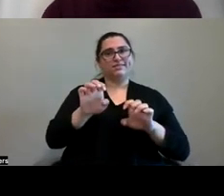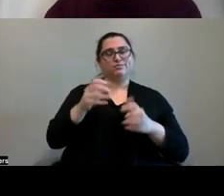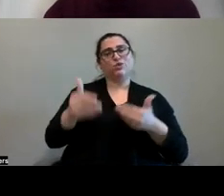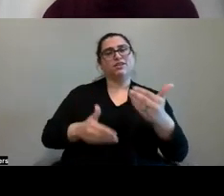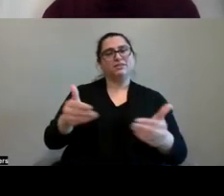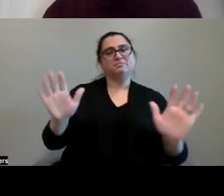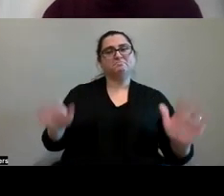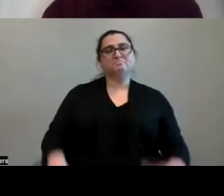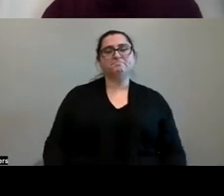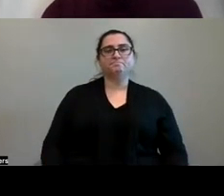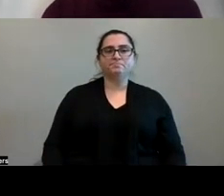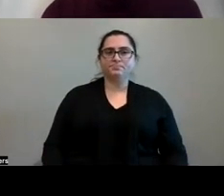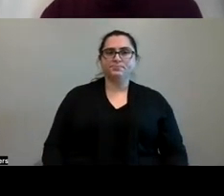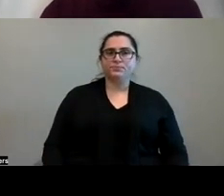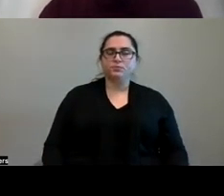process.